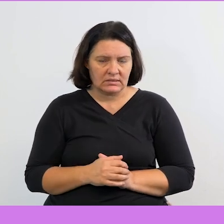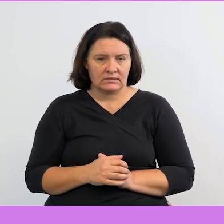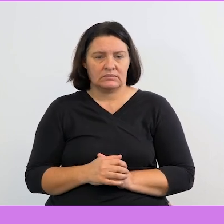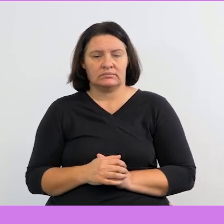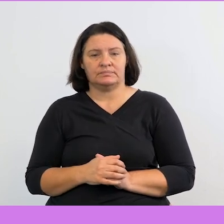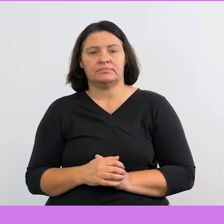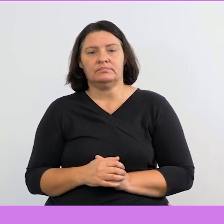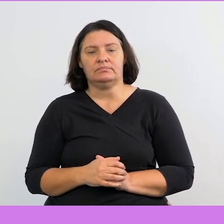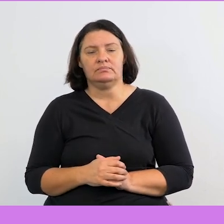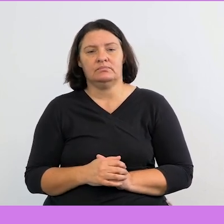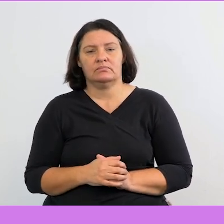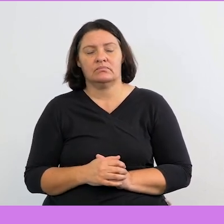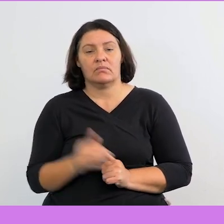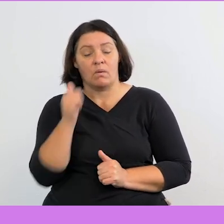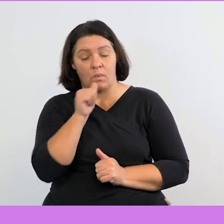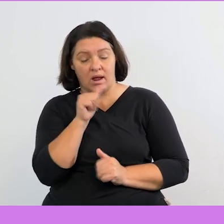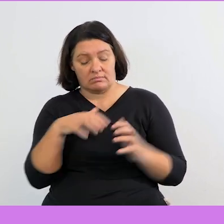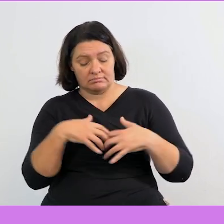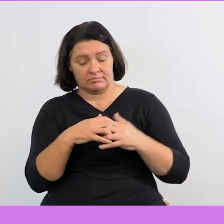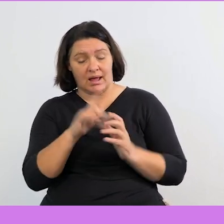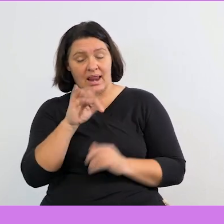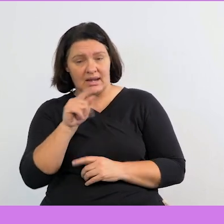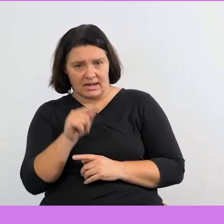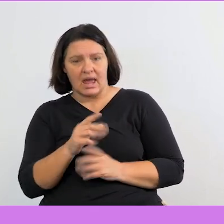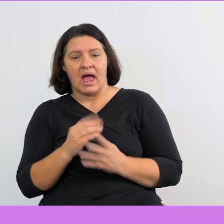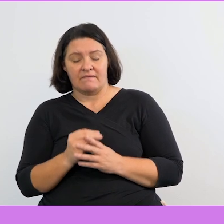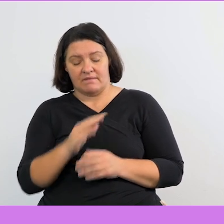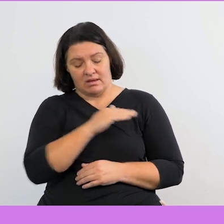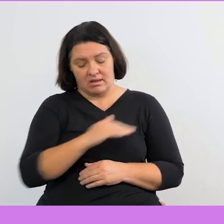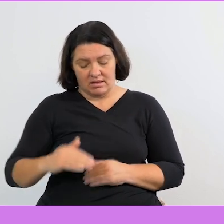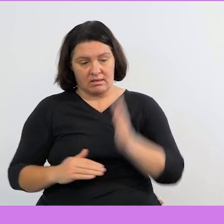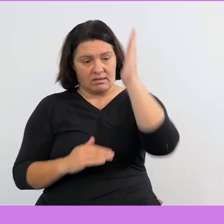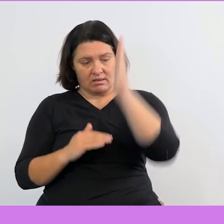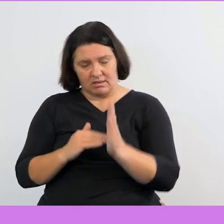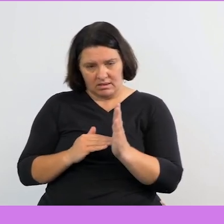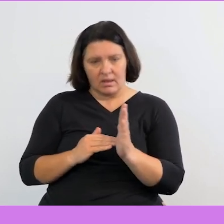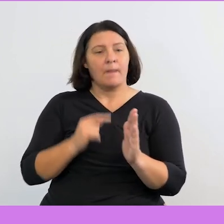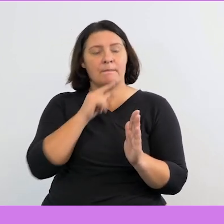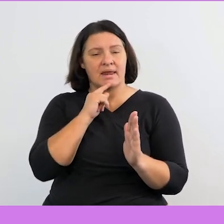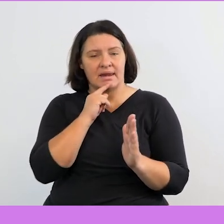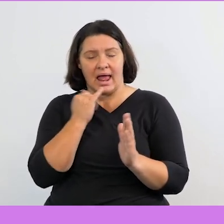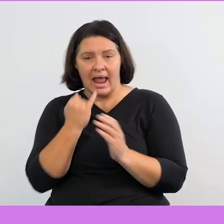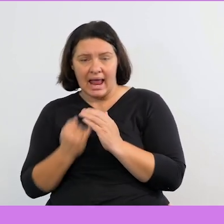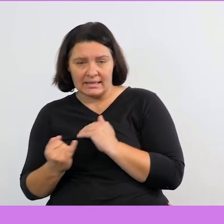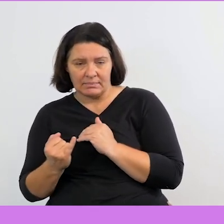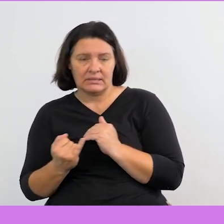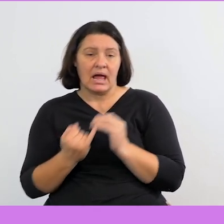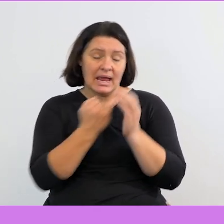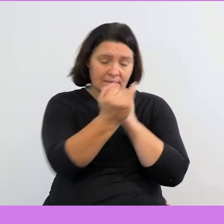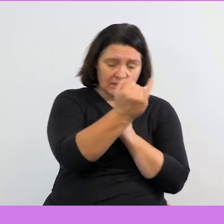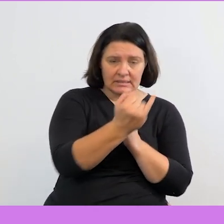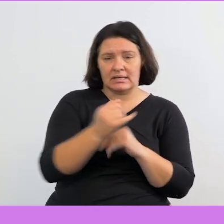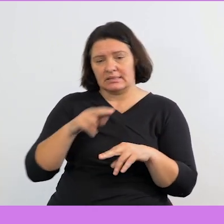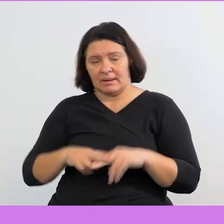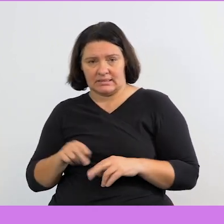Okay, so I said here, when we draw line graphs, you draw the two axes, right, and decide which one is the independent